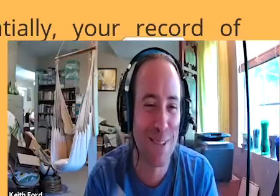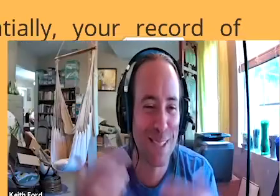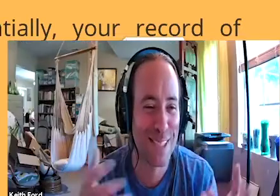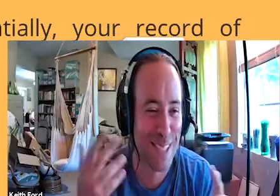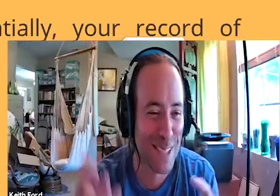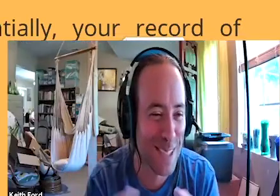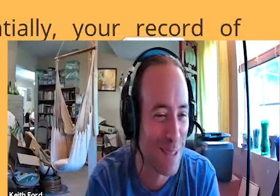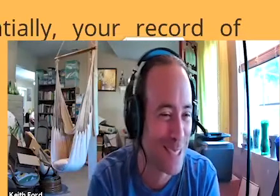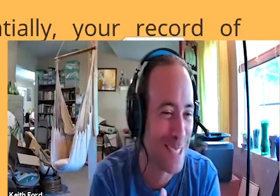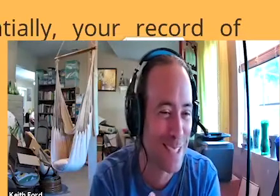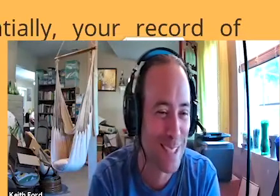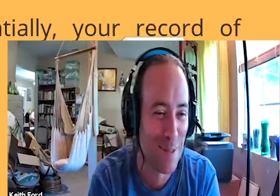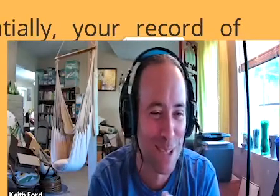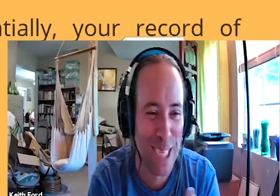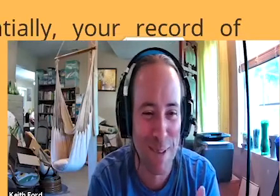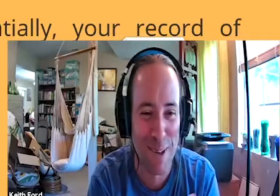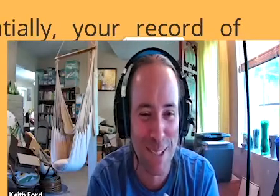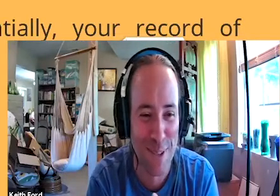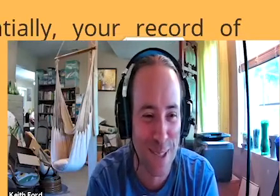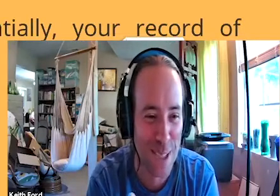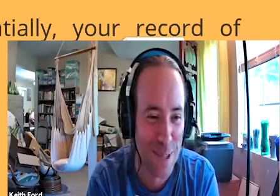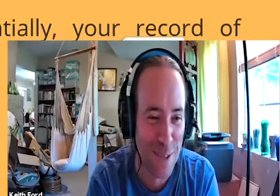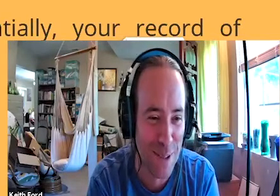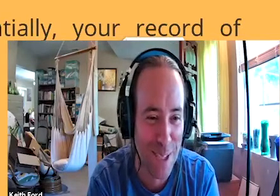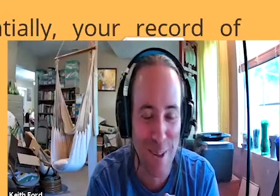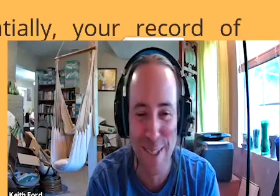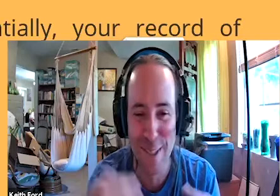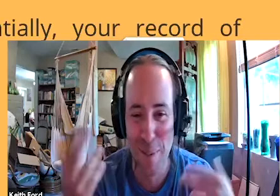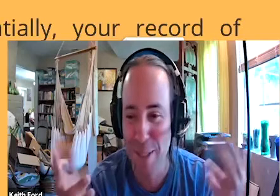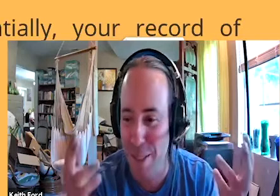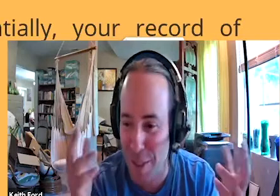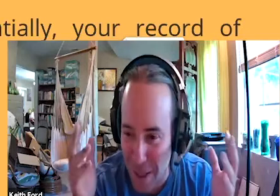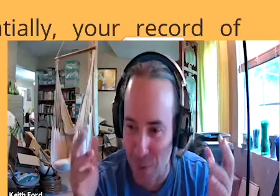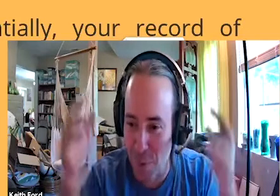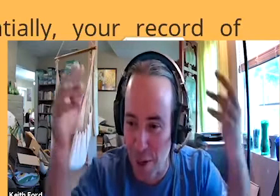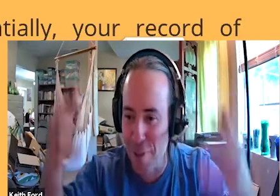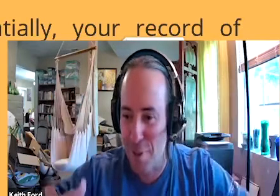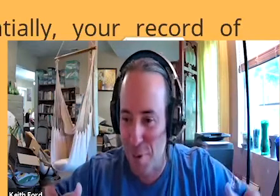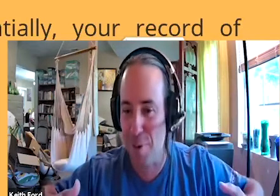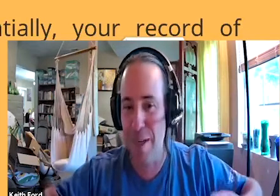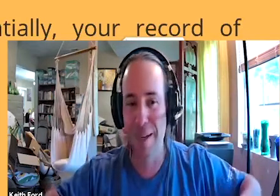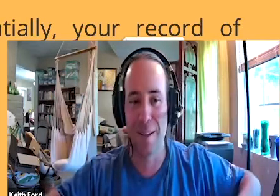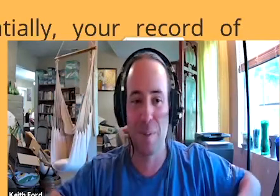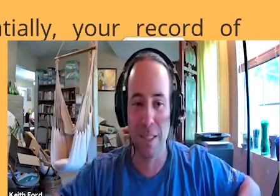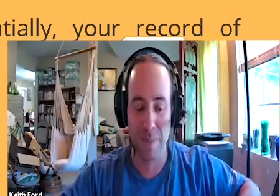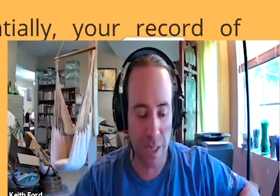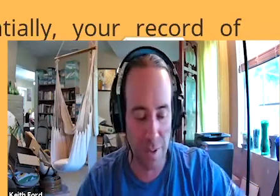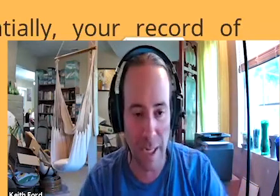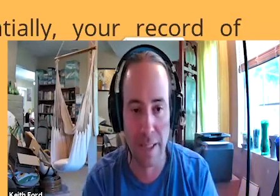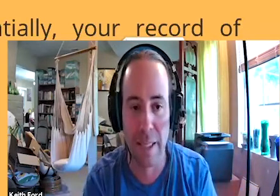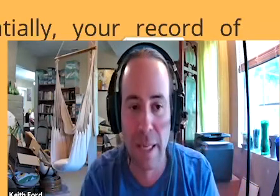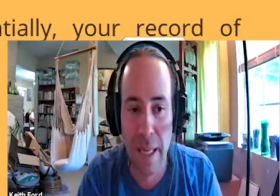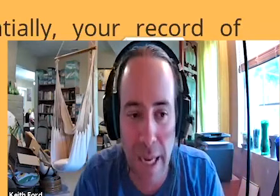I love these kind of presentations because in real time it always unfolds a little bit differently. Okay, so let me just kind of run through the